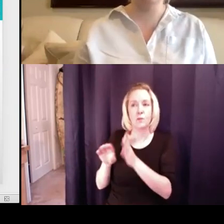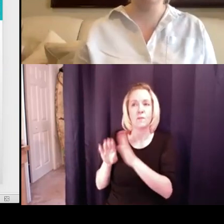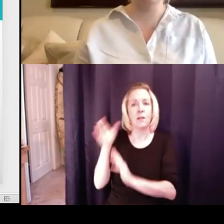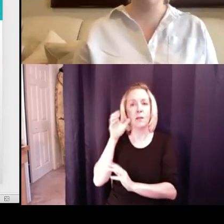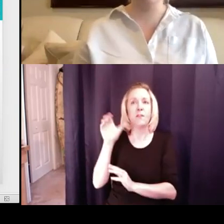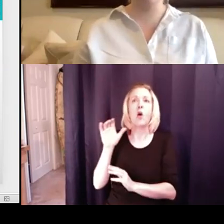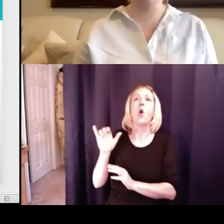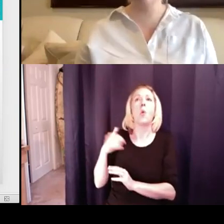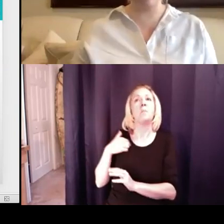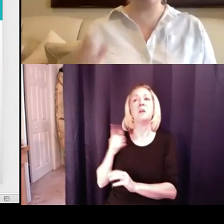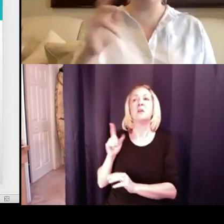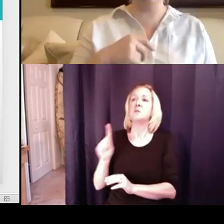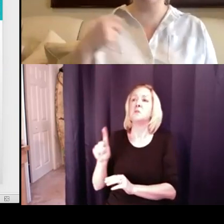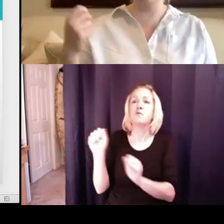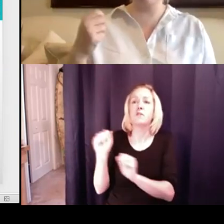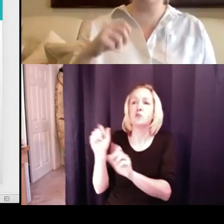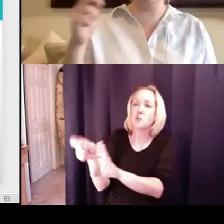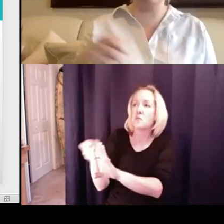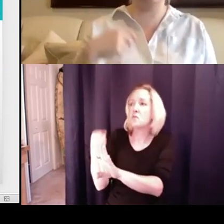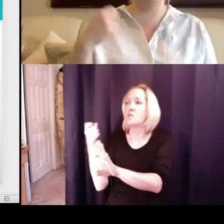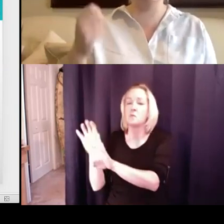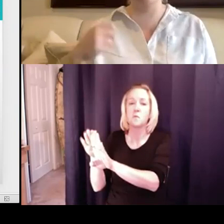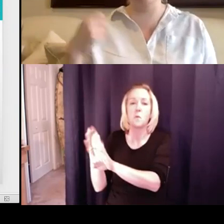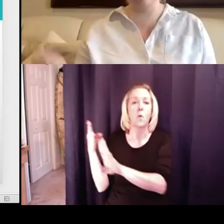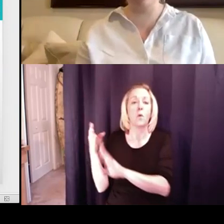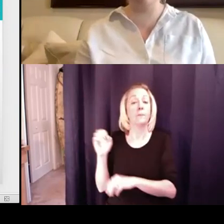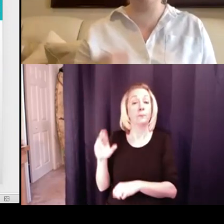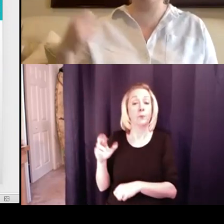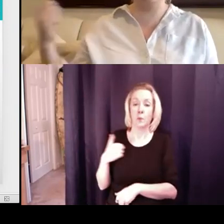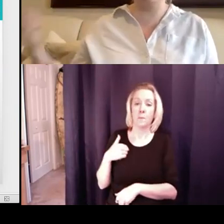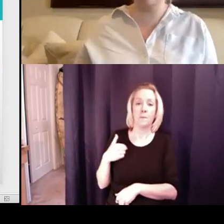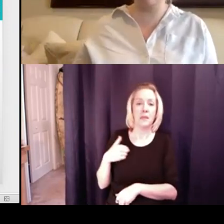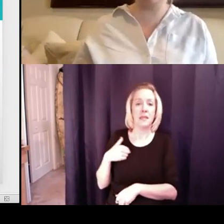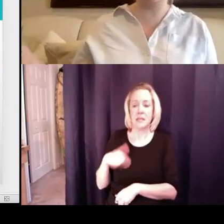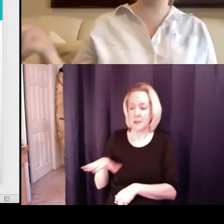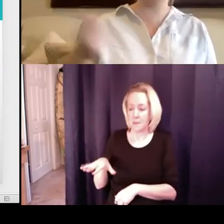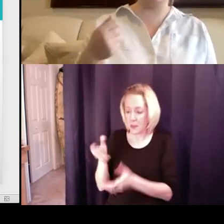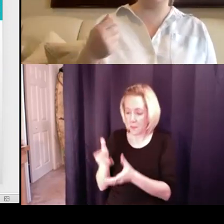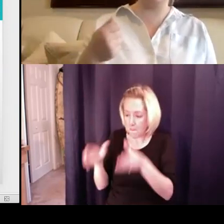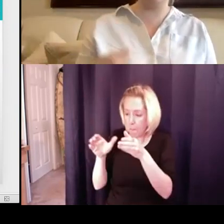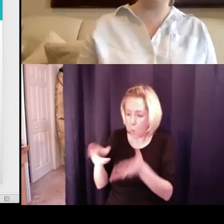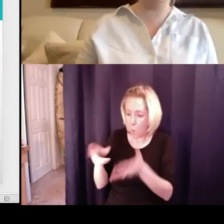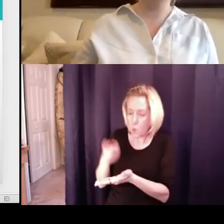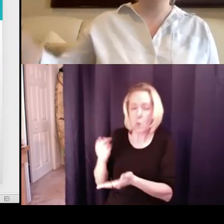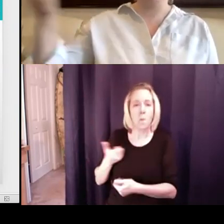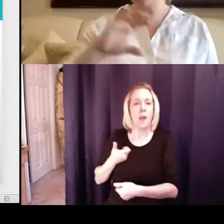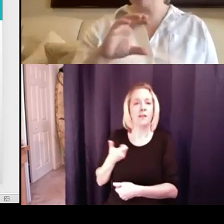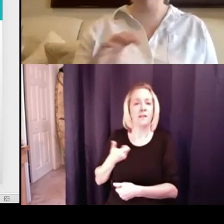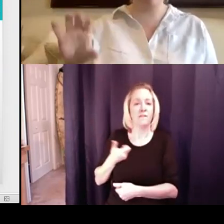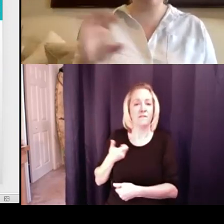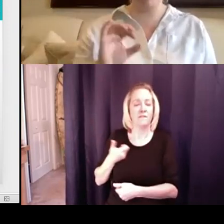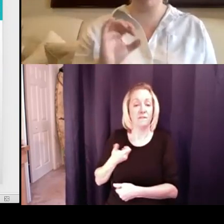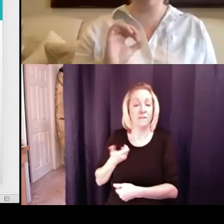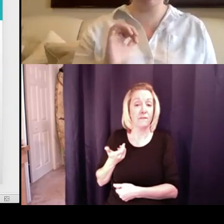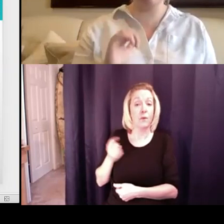So at mealtime, having them come with you to take out a bowl and a spoon and going to the fridge and getting the food. If possible,